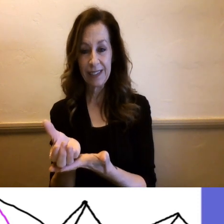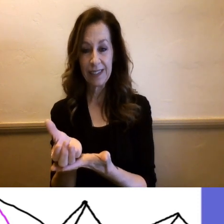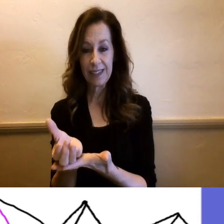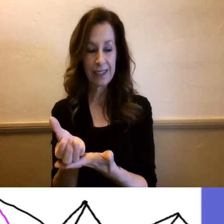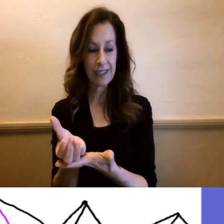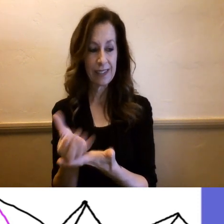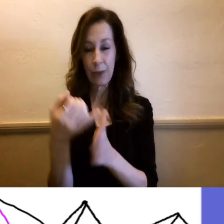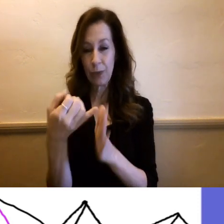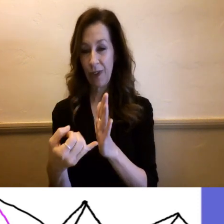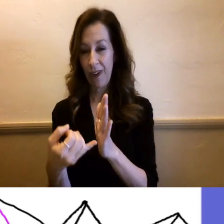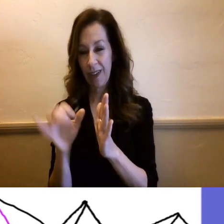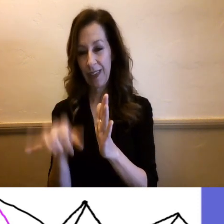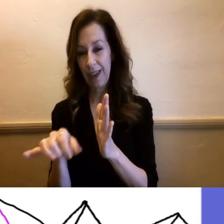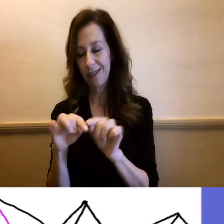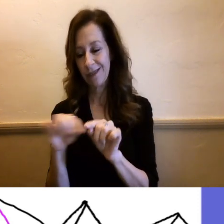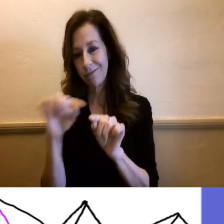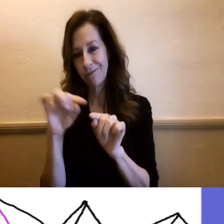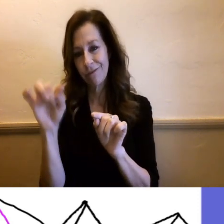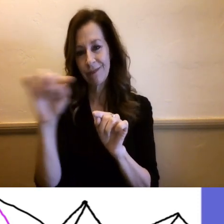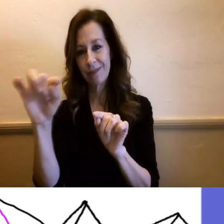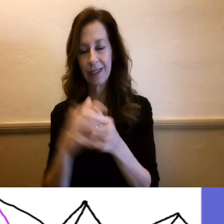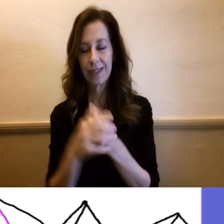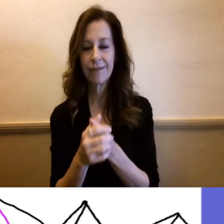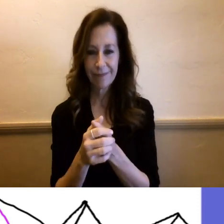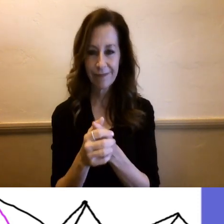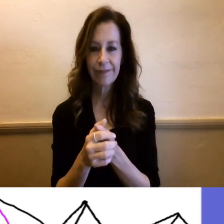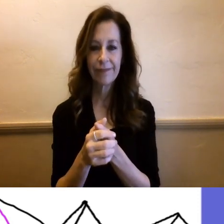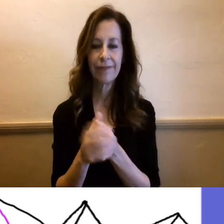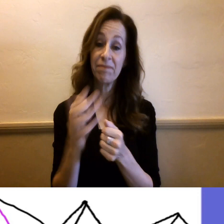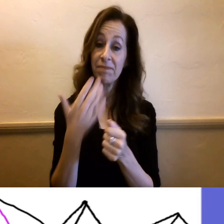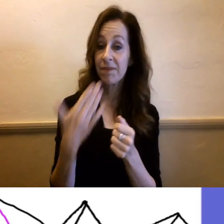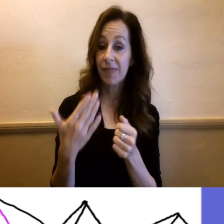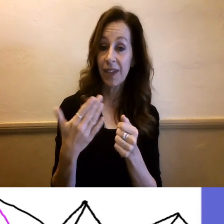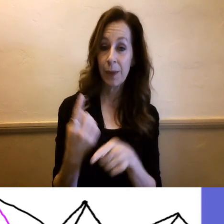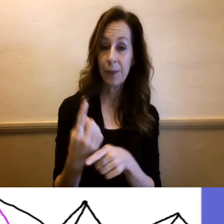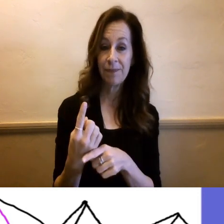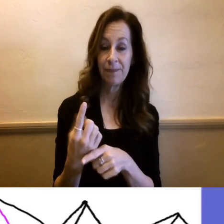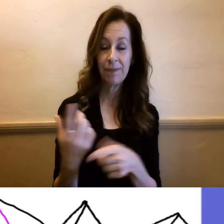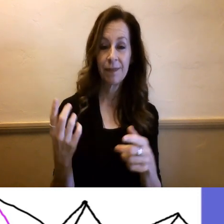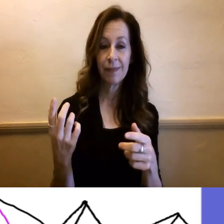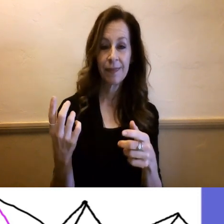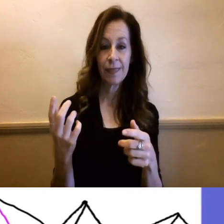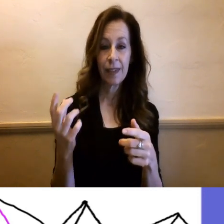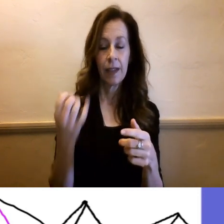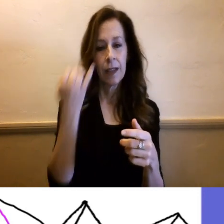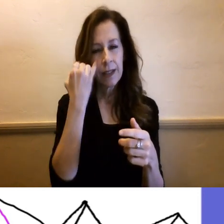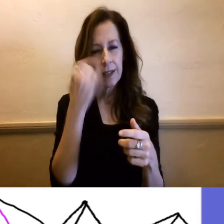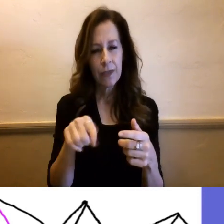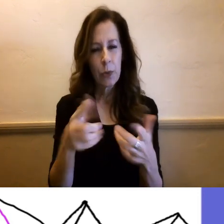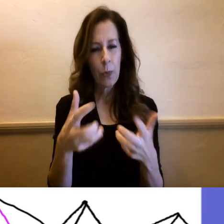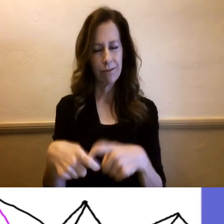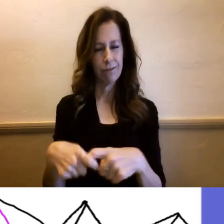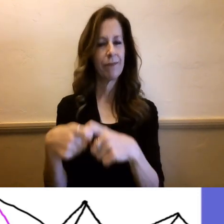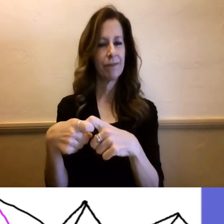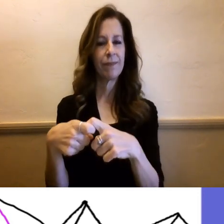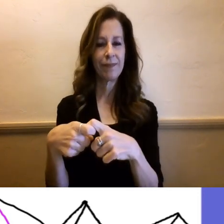I'll draw it like this. Connect, connect, connect. That's pretty good. All right, so if